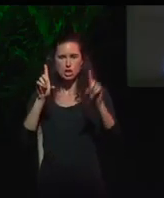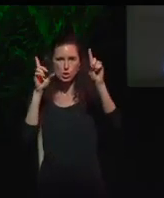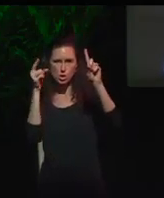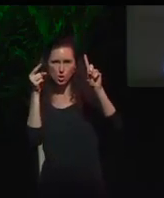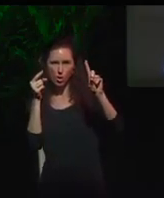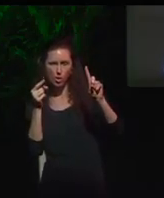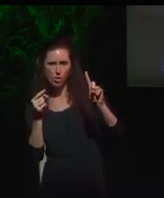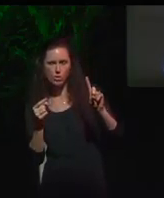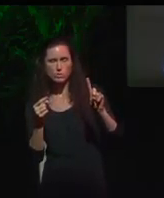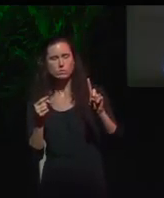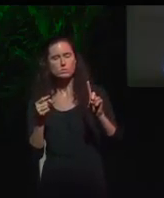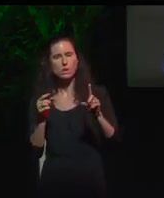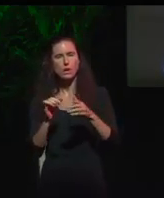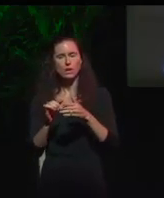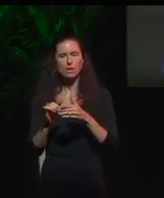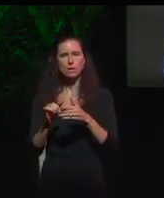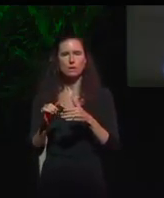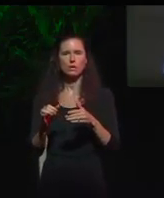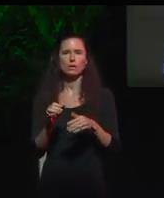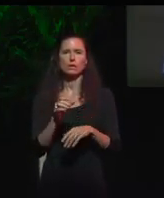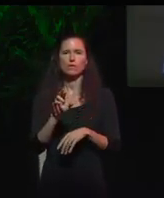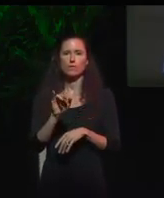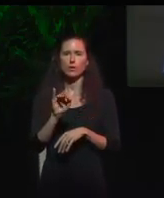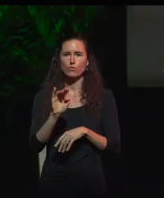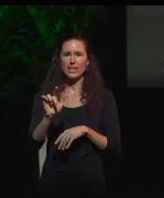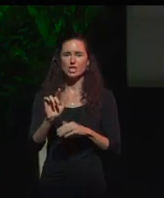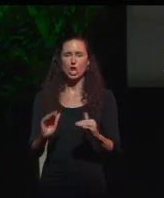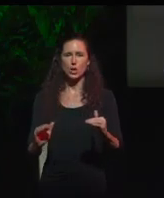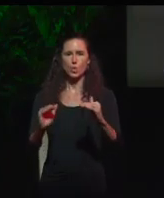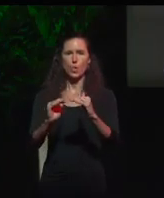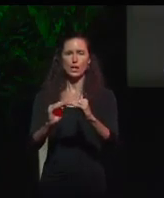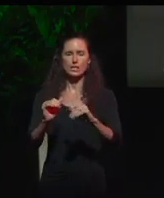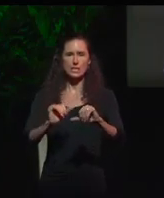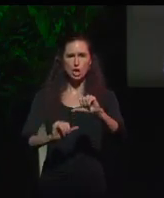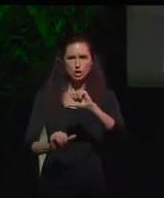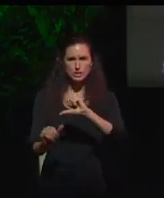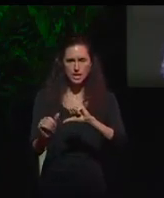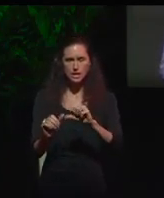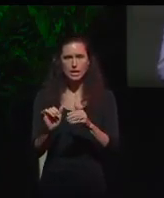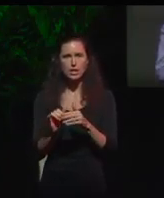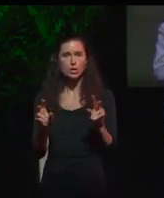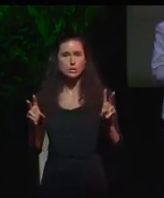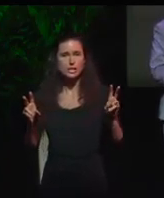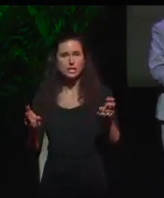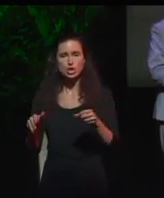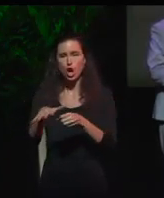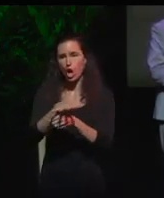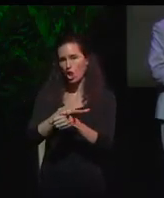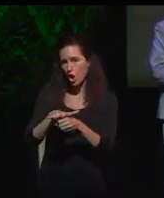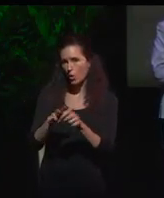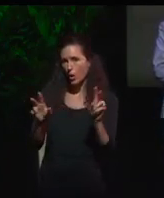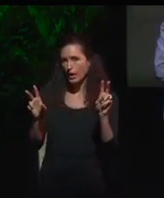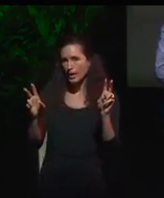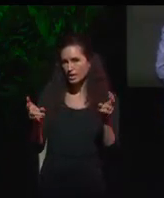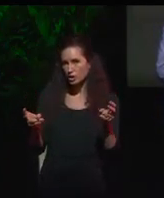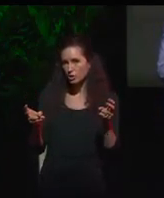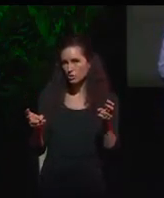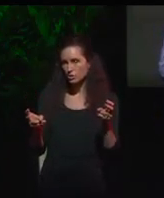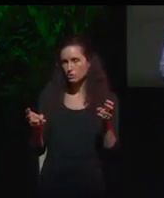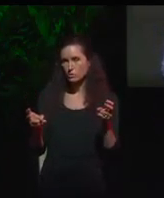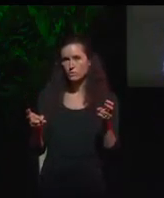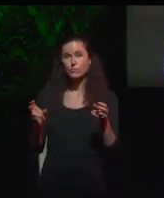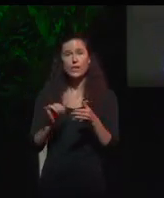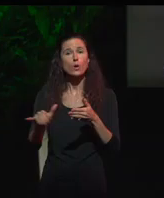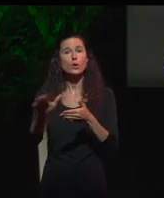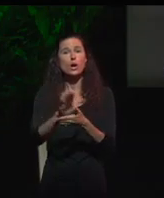the protests, racial equality in our society. These issues are local issues, these issues are